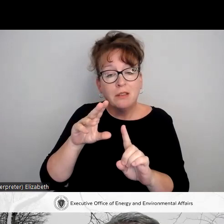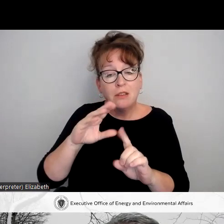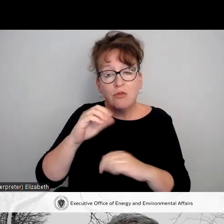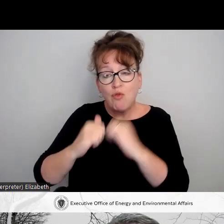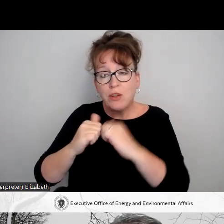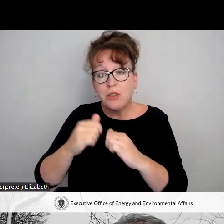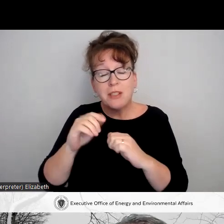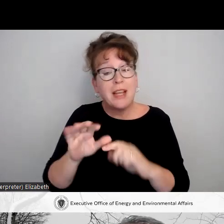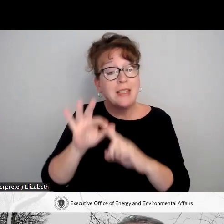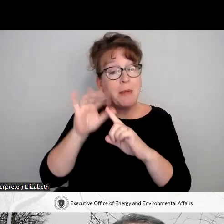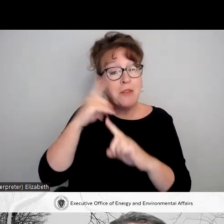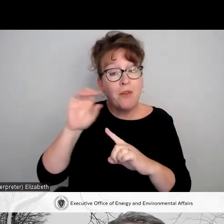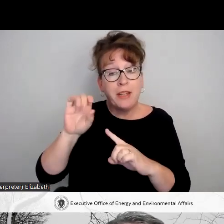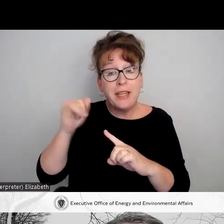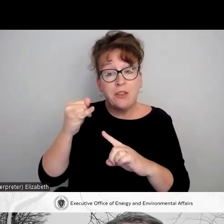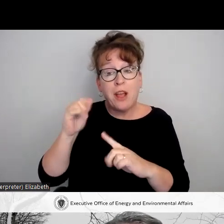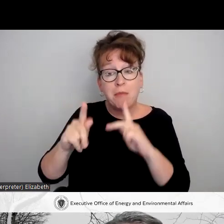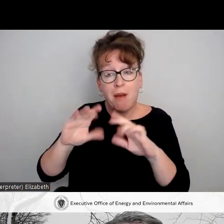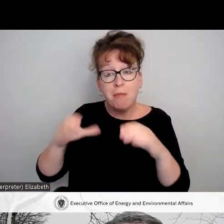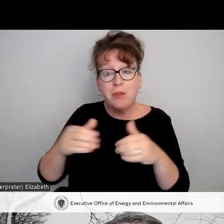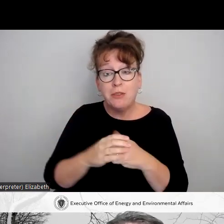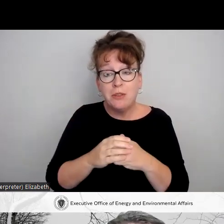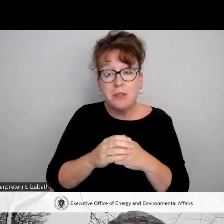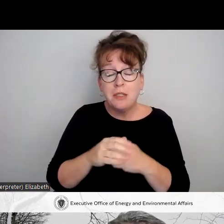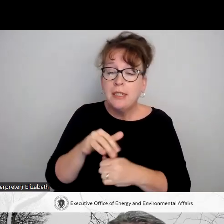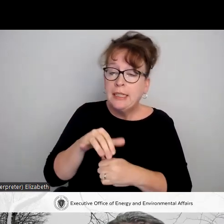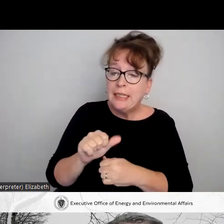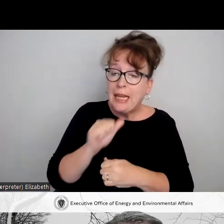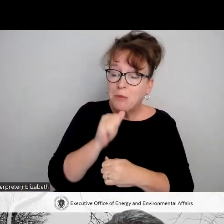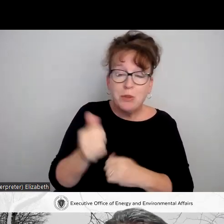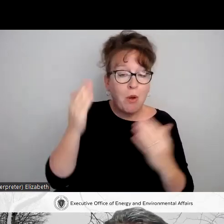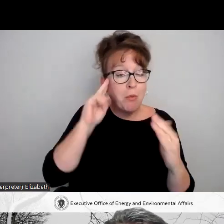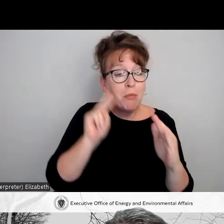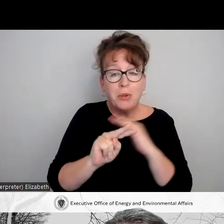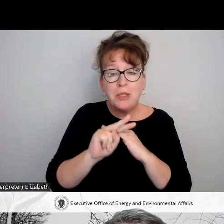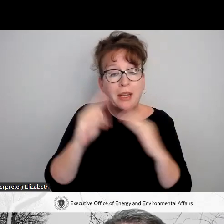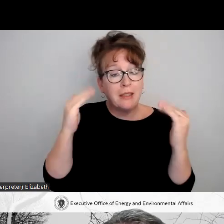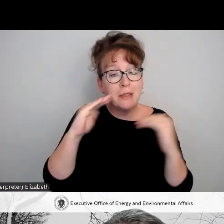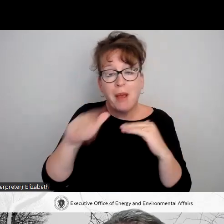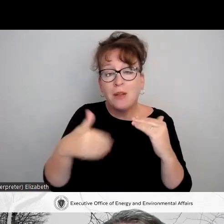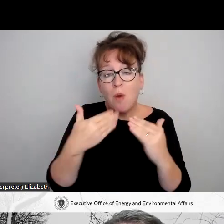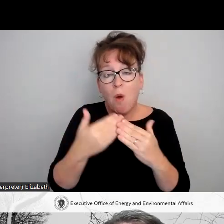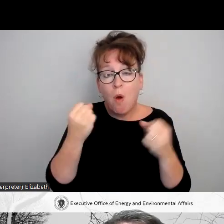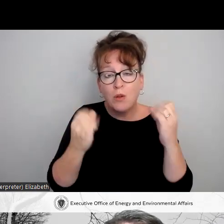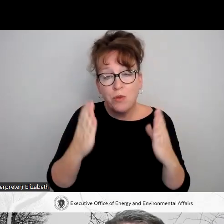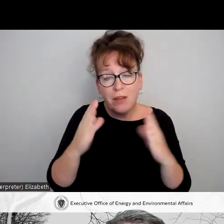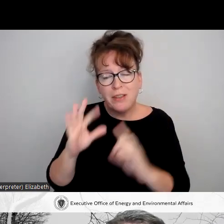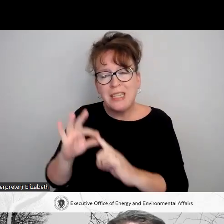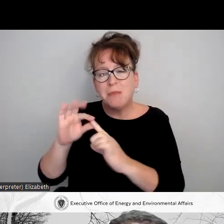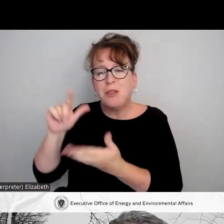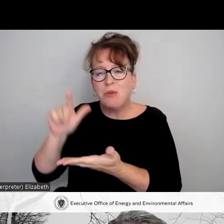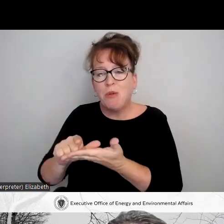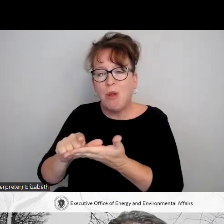populations. And while we don't expect that all drivers, particularly low to moderate income drivers, will be able